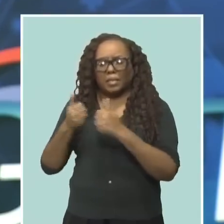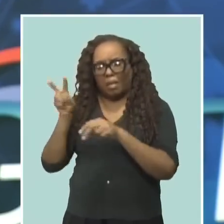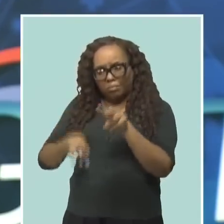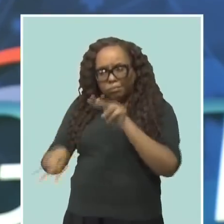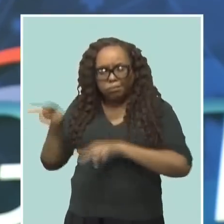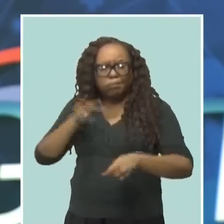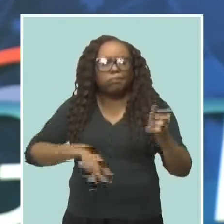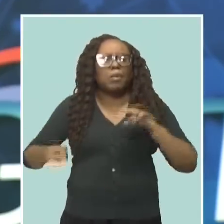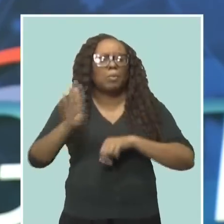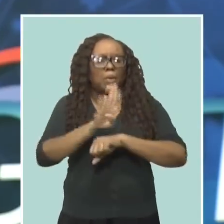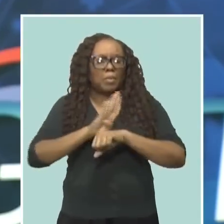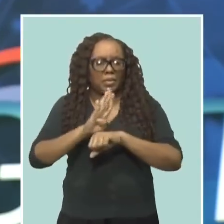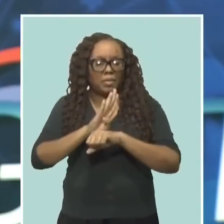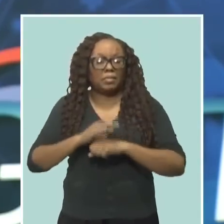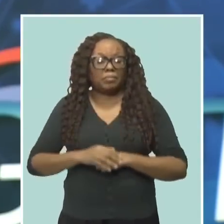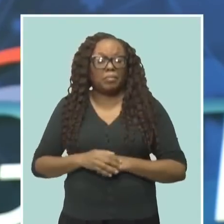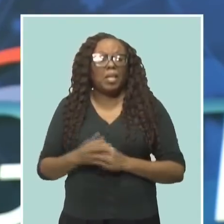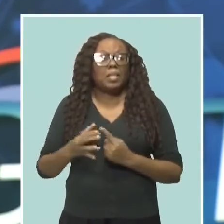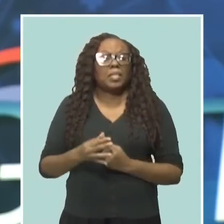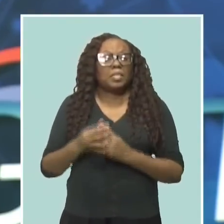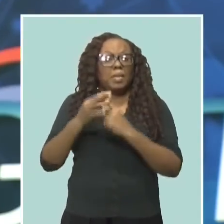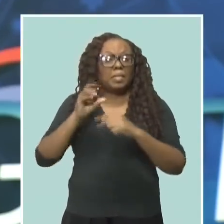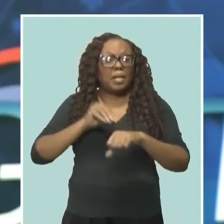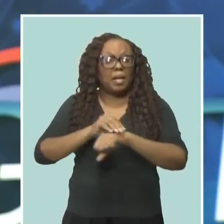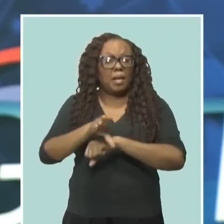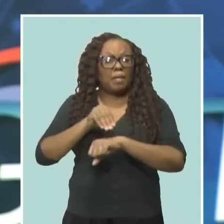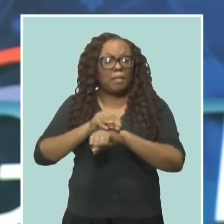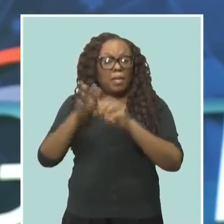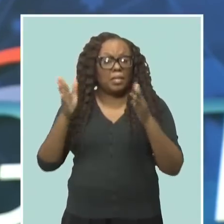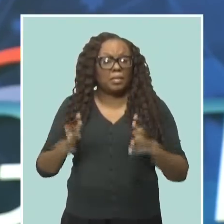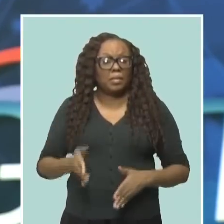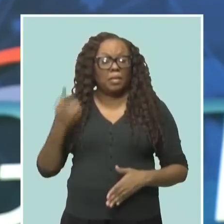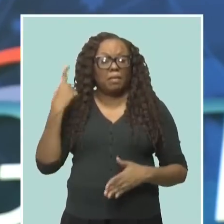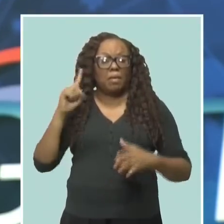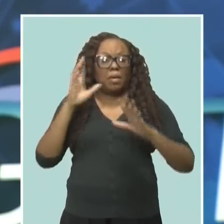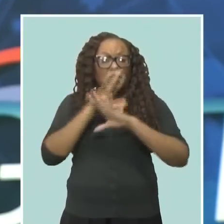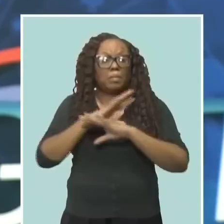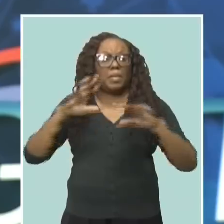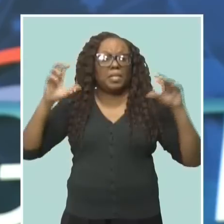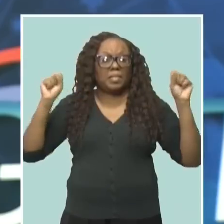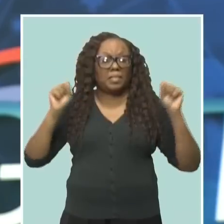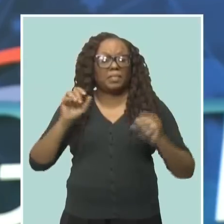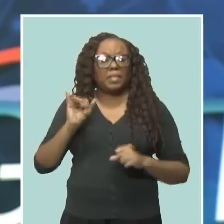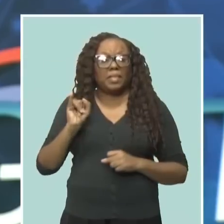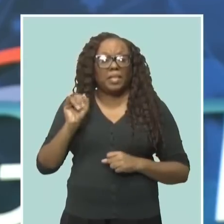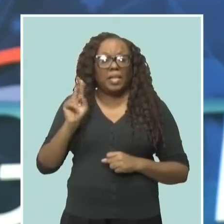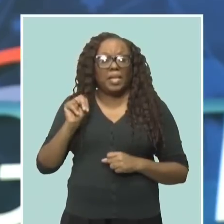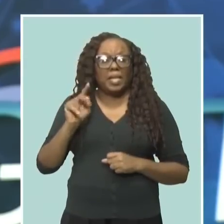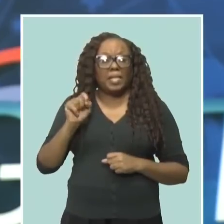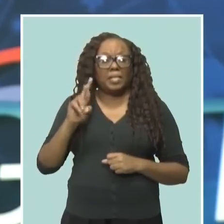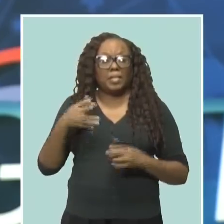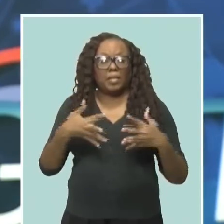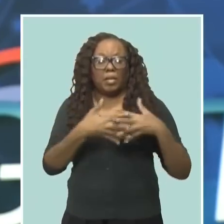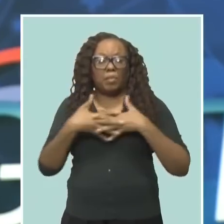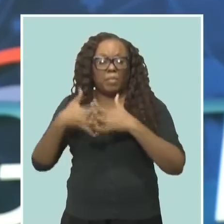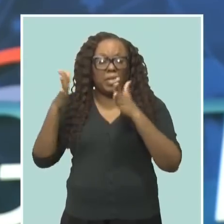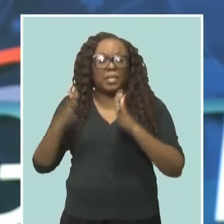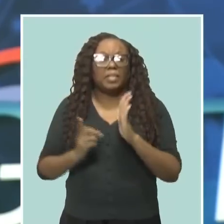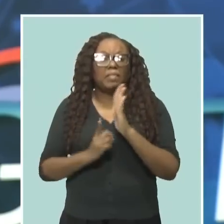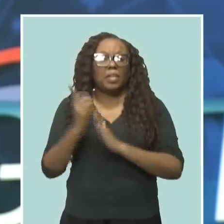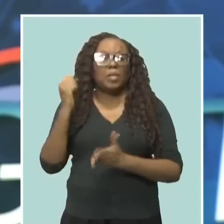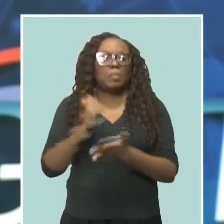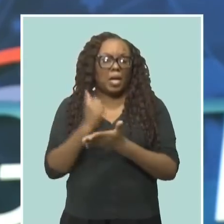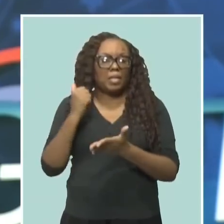investments. Mr. Passad, who is now special advisor to the president of the Inter-American Development Bank in Washington, says the upgrade would